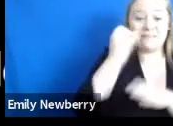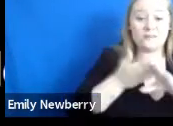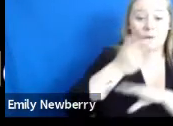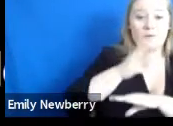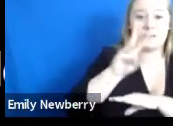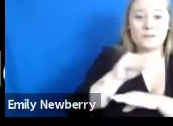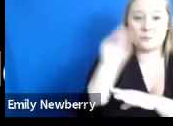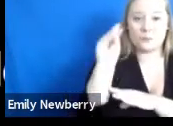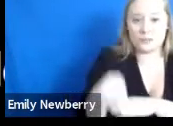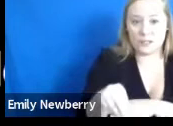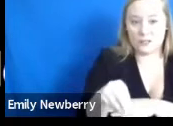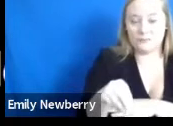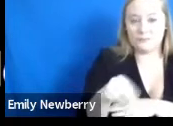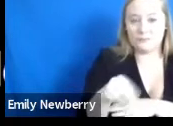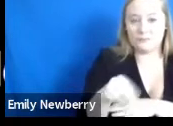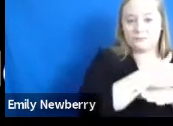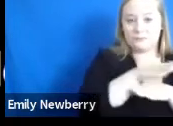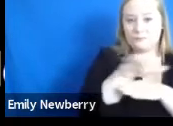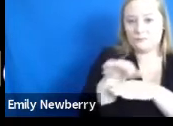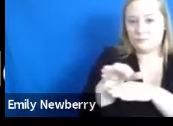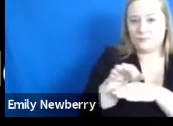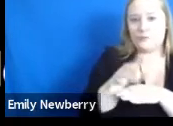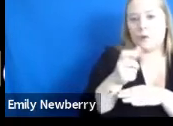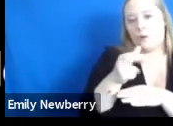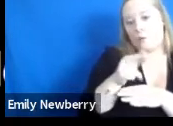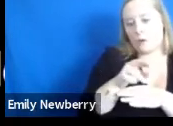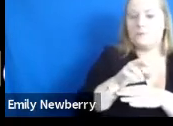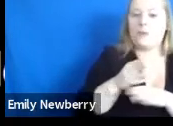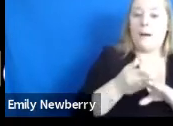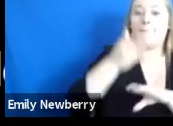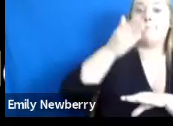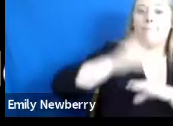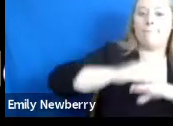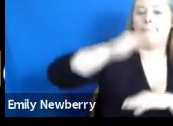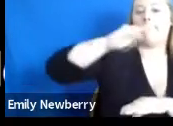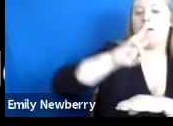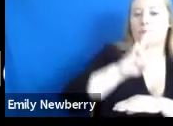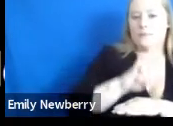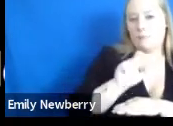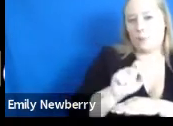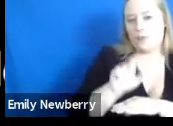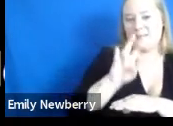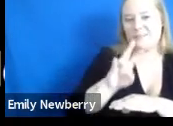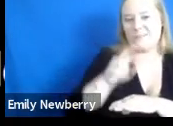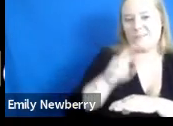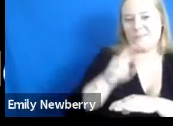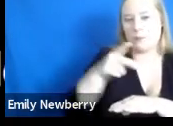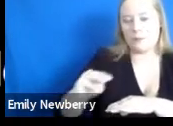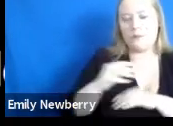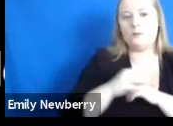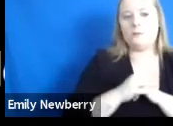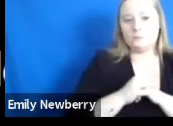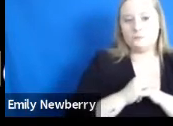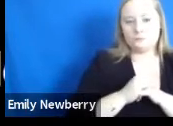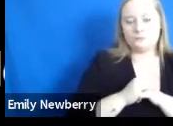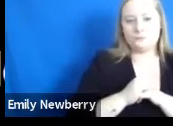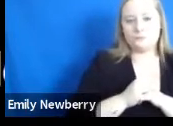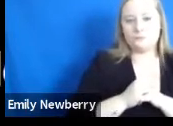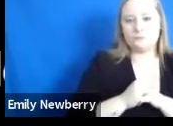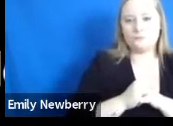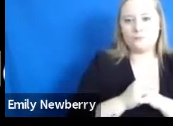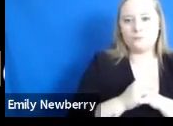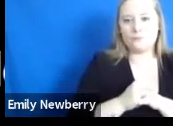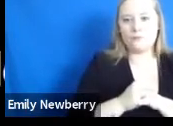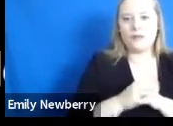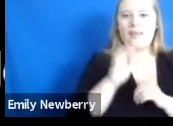are above 7.07 parts per million and considered as the hotspots. If I'm referring as a